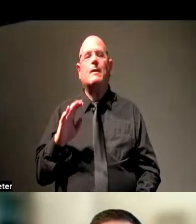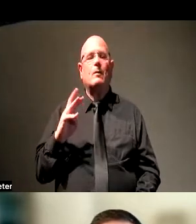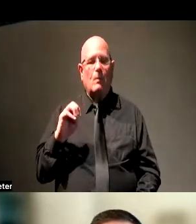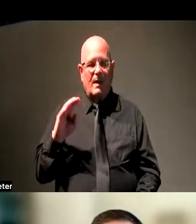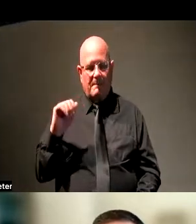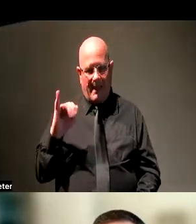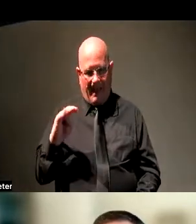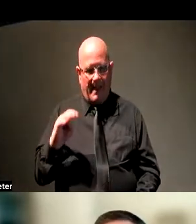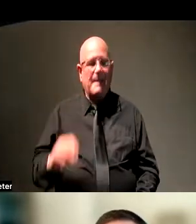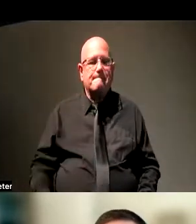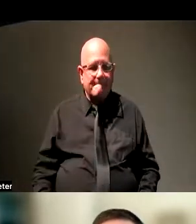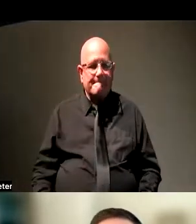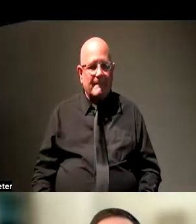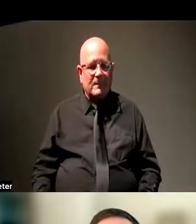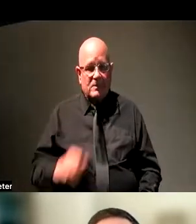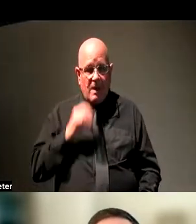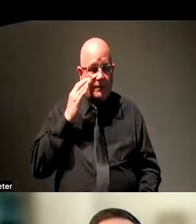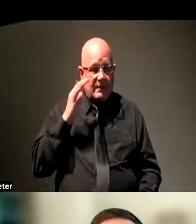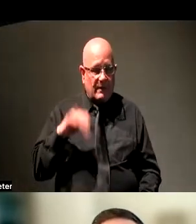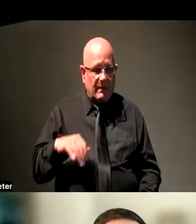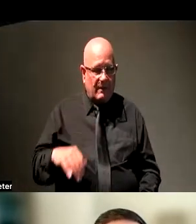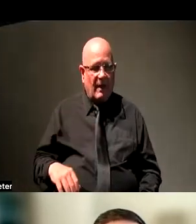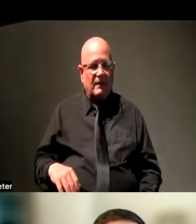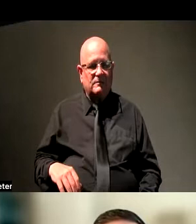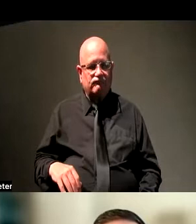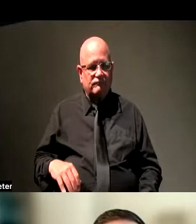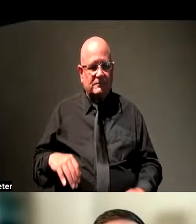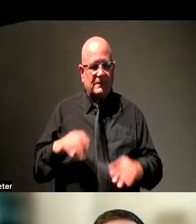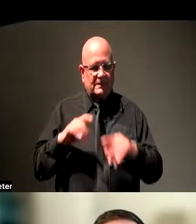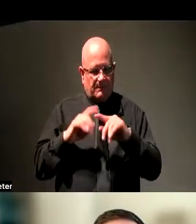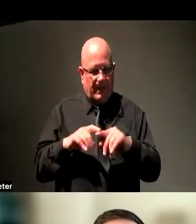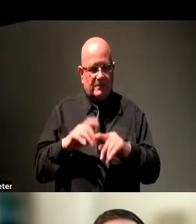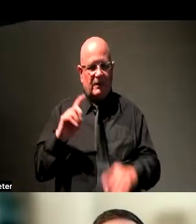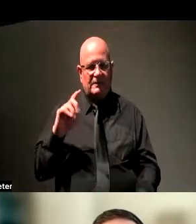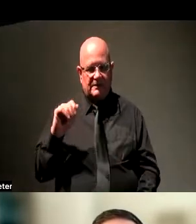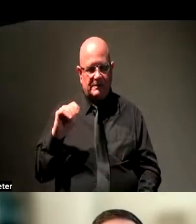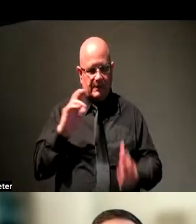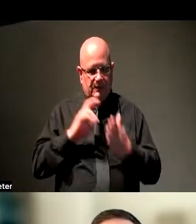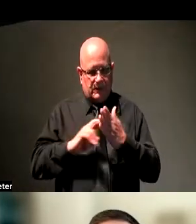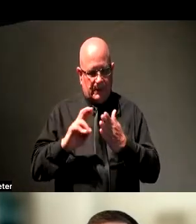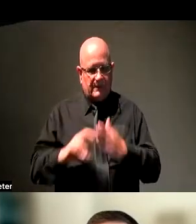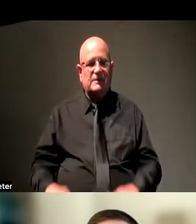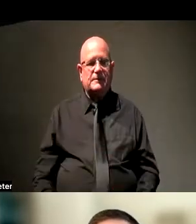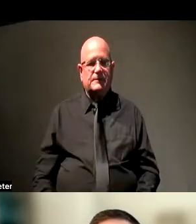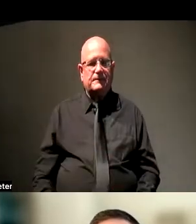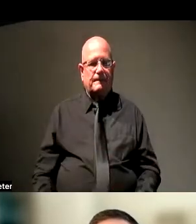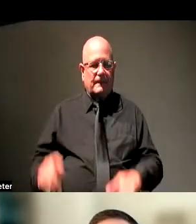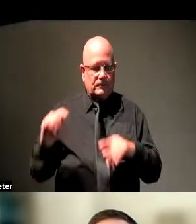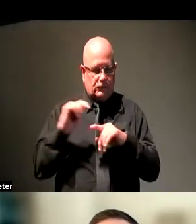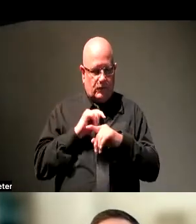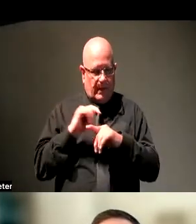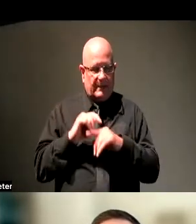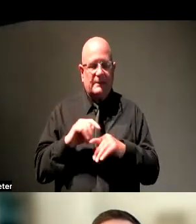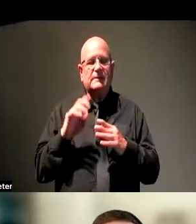WebAIM South and East because I'm actually working remotely in Oklahoma. WebAIM does custom and off-the-shelf training. We do digital